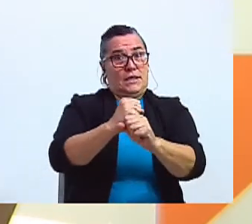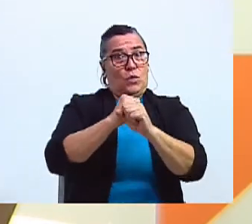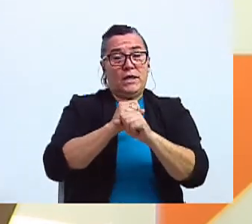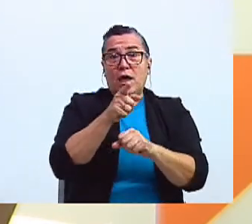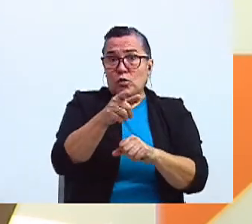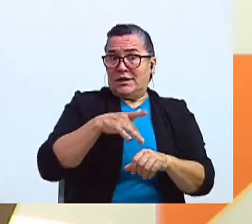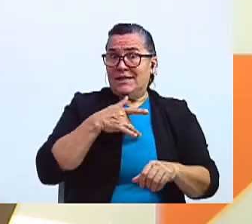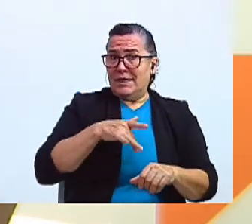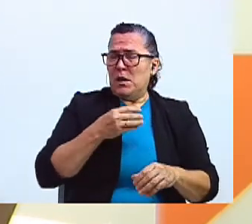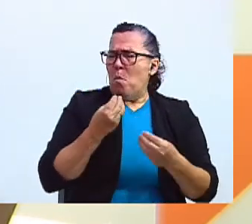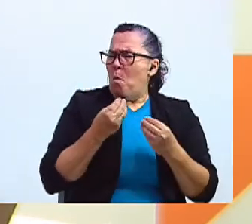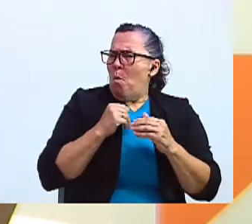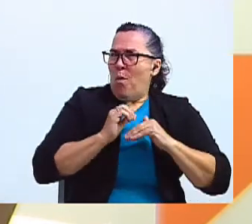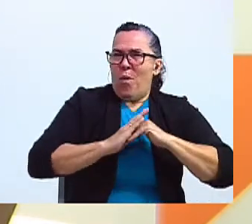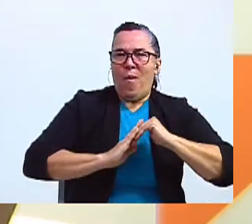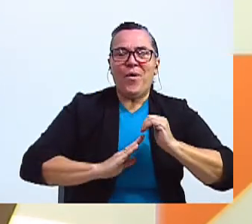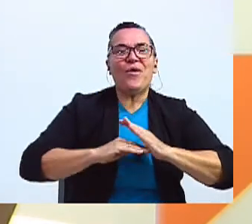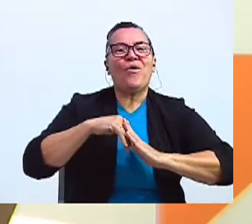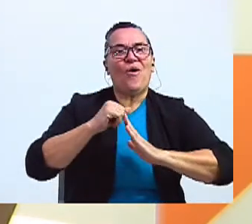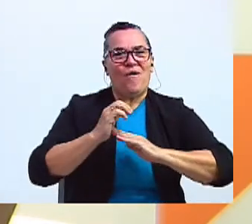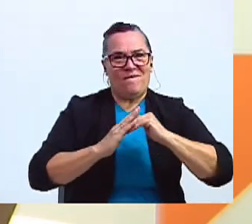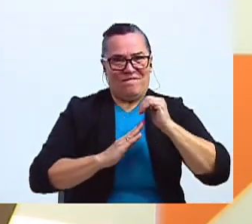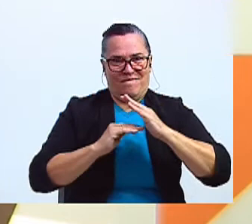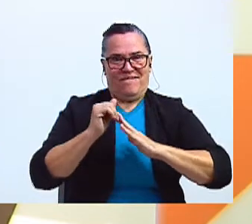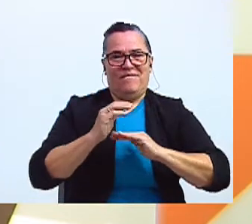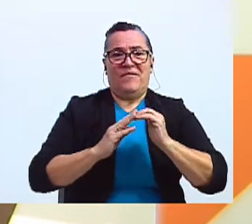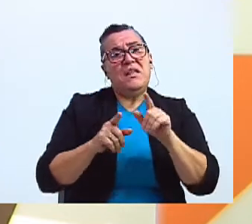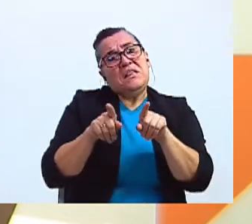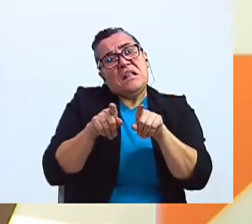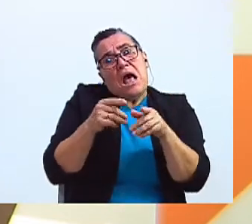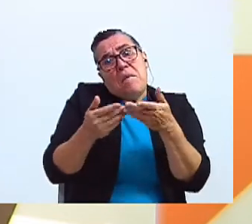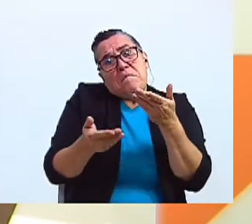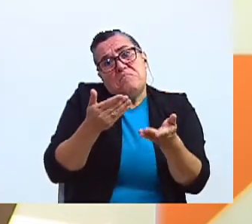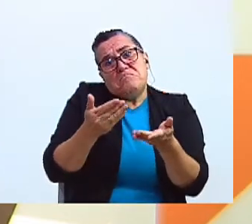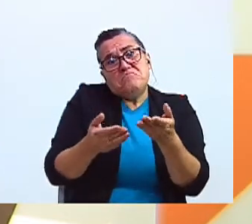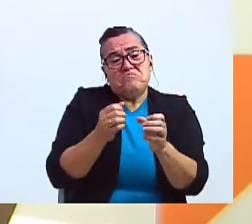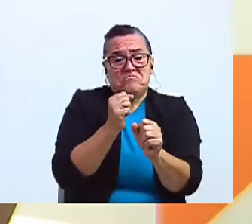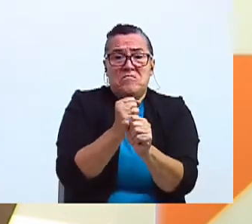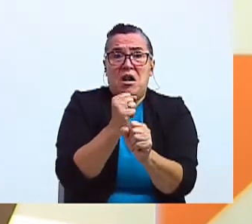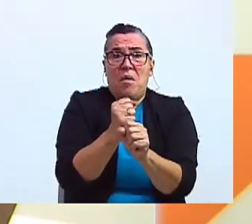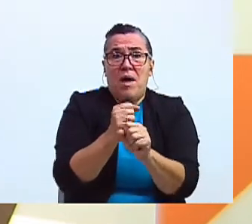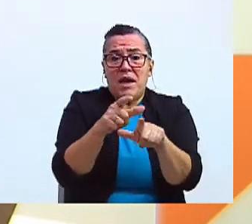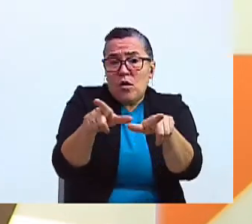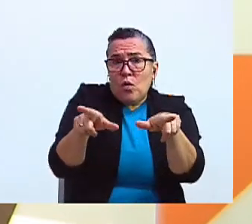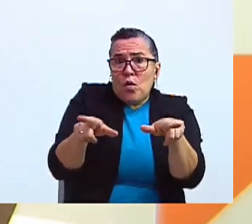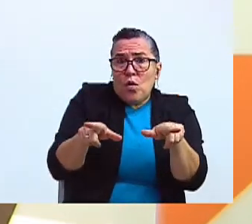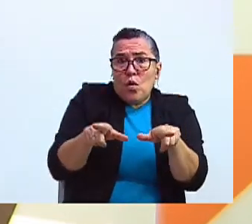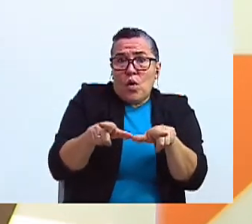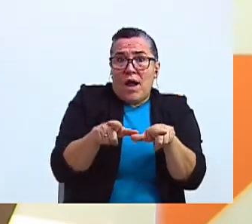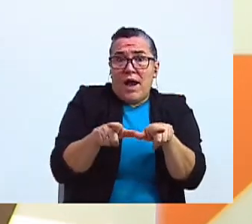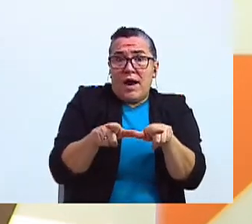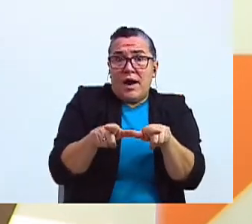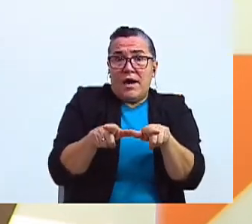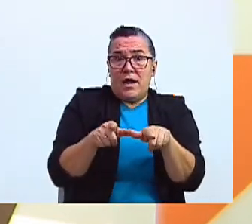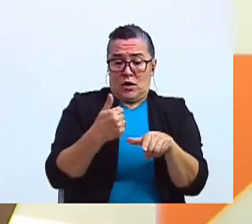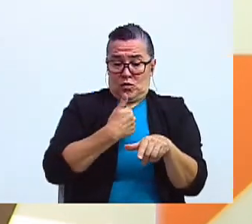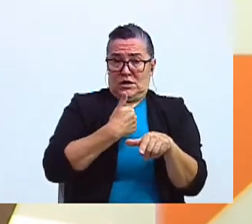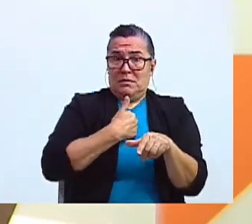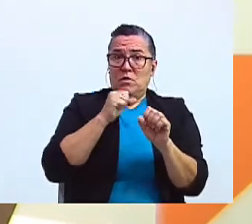very comfortable. Maybe you can work in the place where you always complete your self-study,